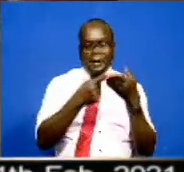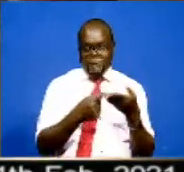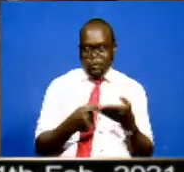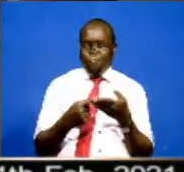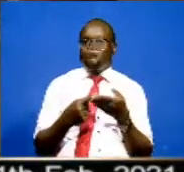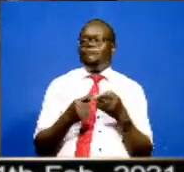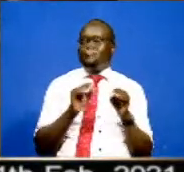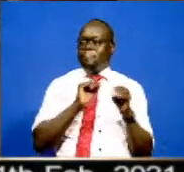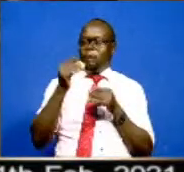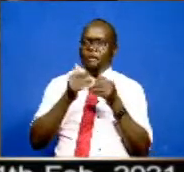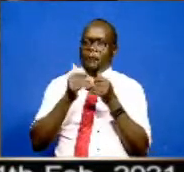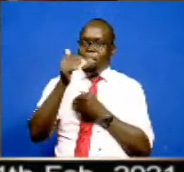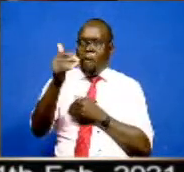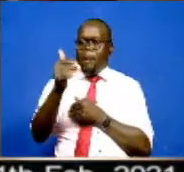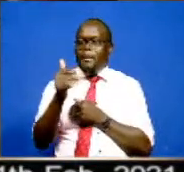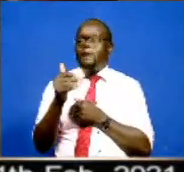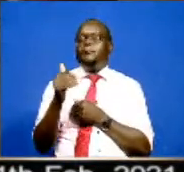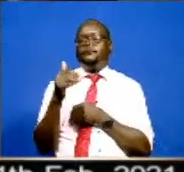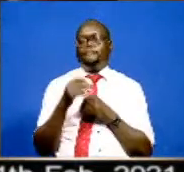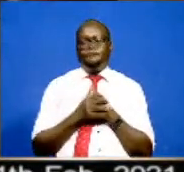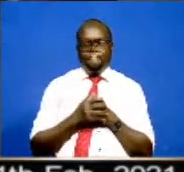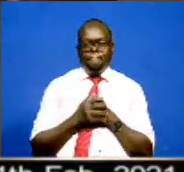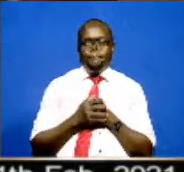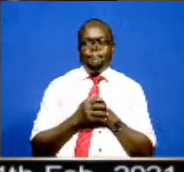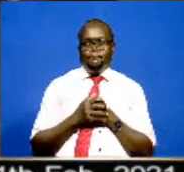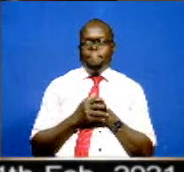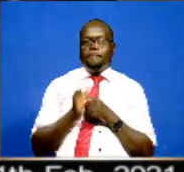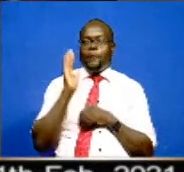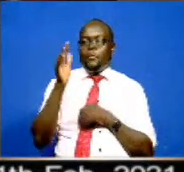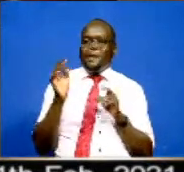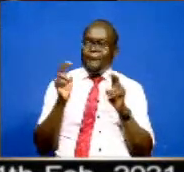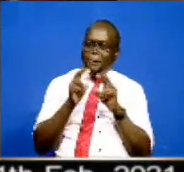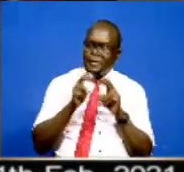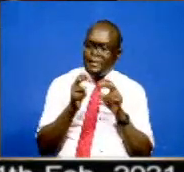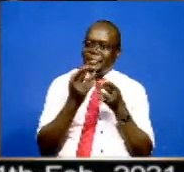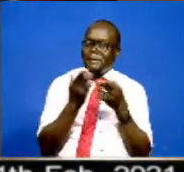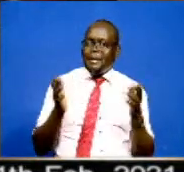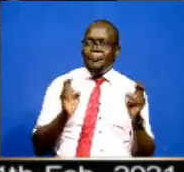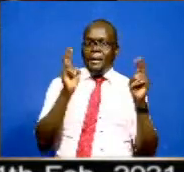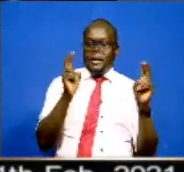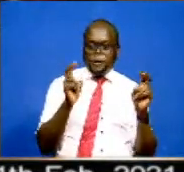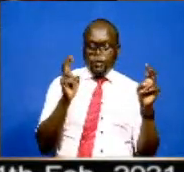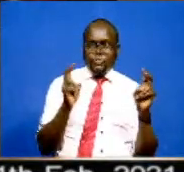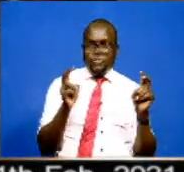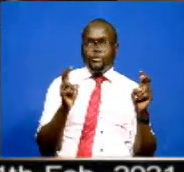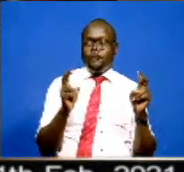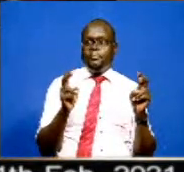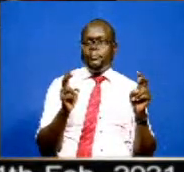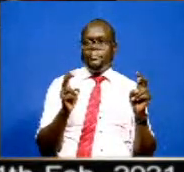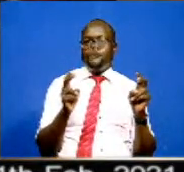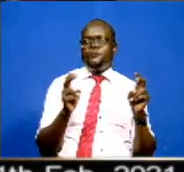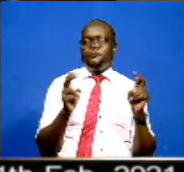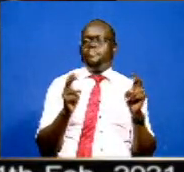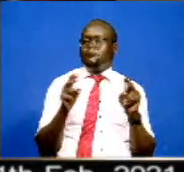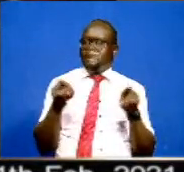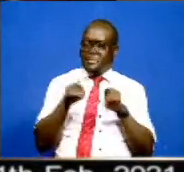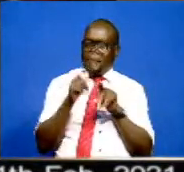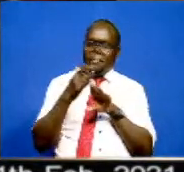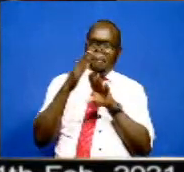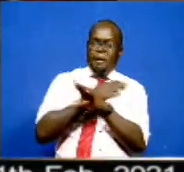And going forward, probably we will be consulting on certain issues much better, as we have been consulting